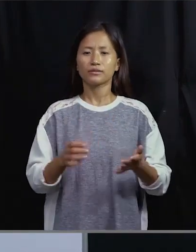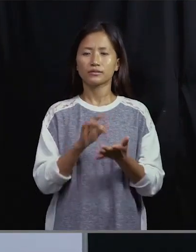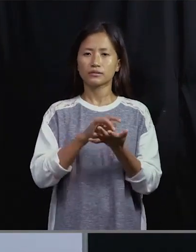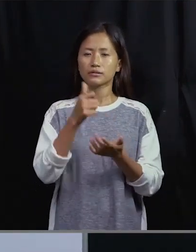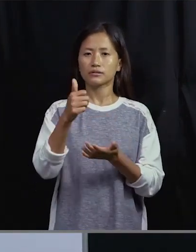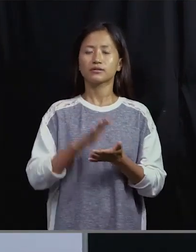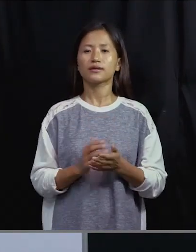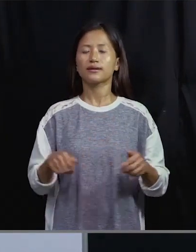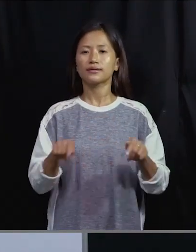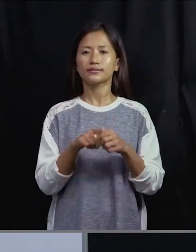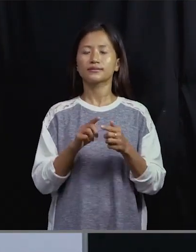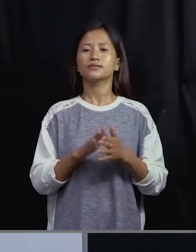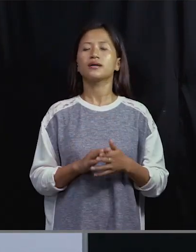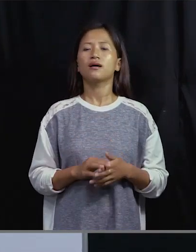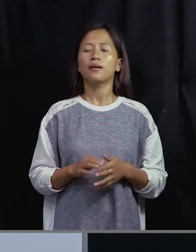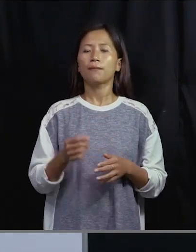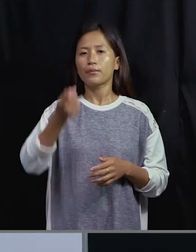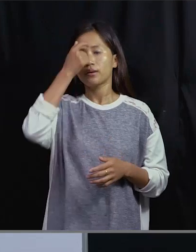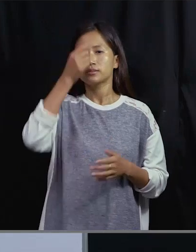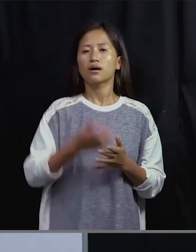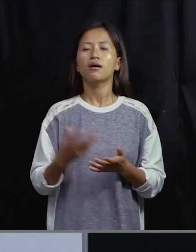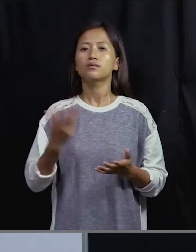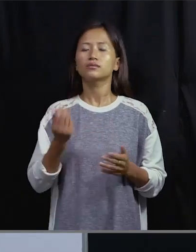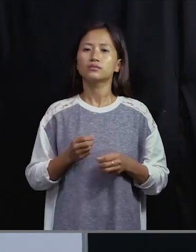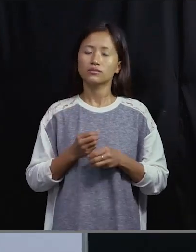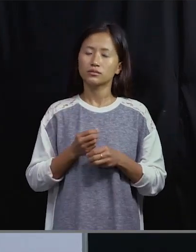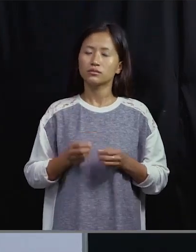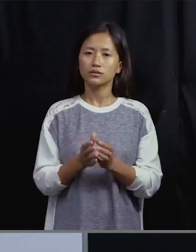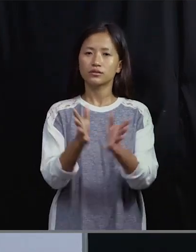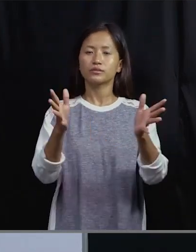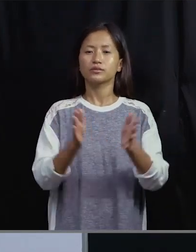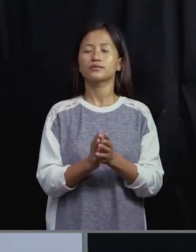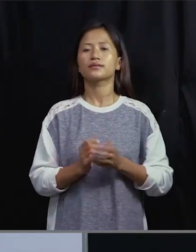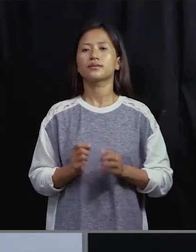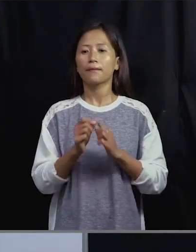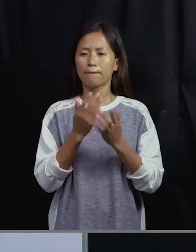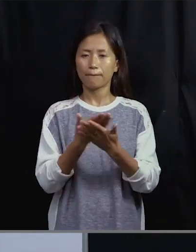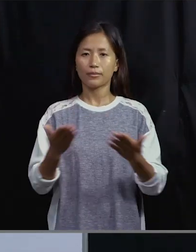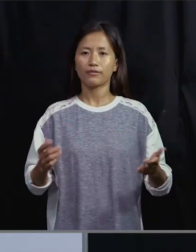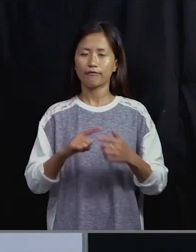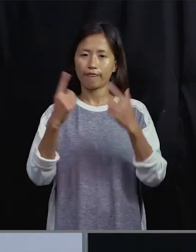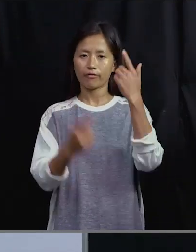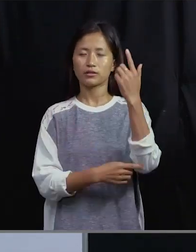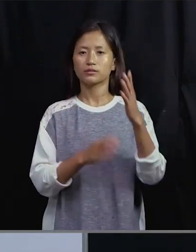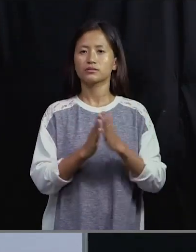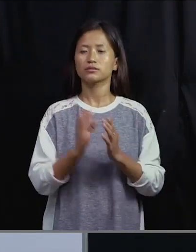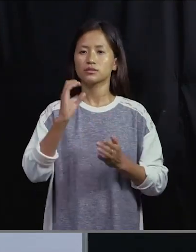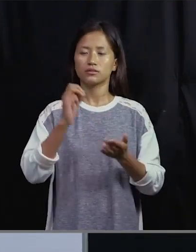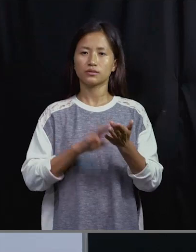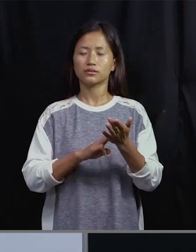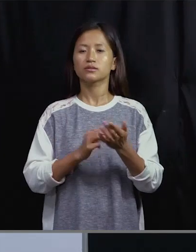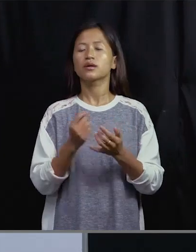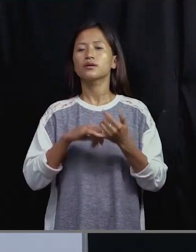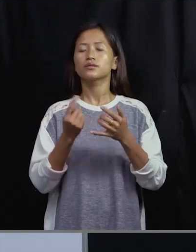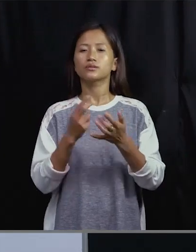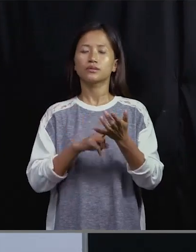goods, the next problem is how to distribute that product, isn't it? How to distribute that final product to the consumer, yes or no?